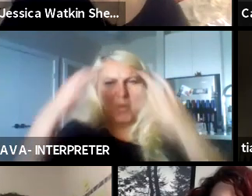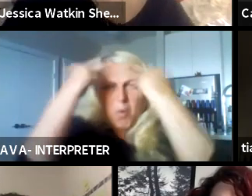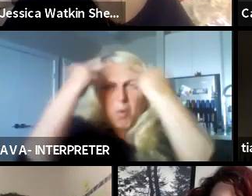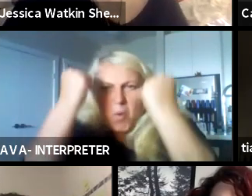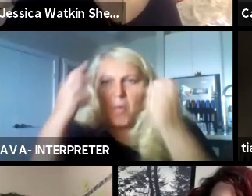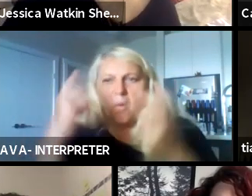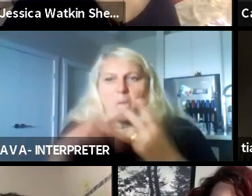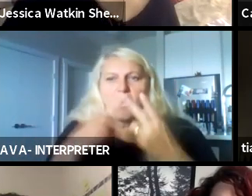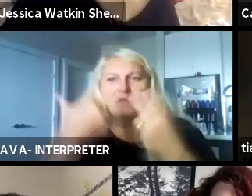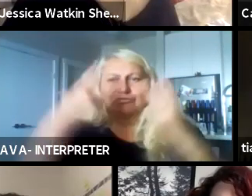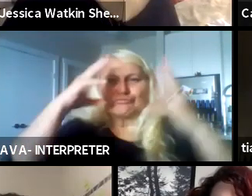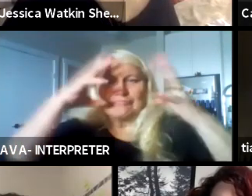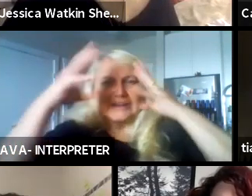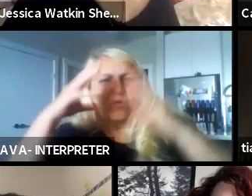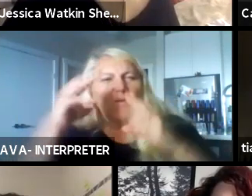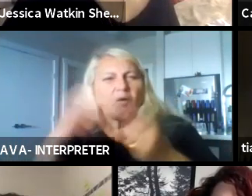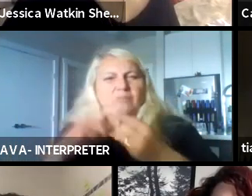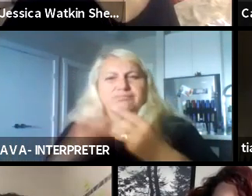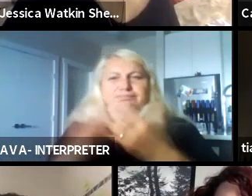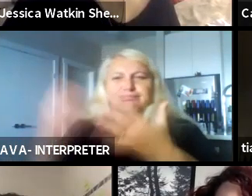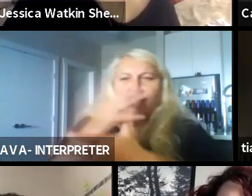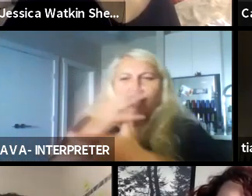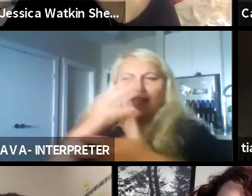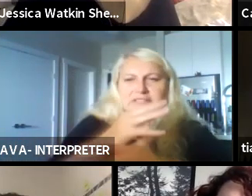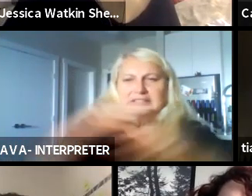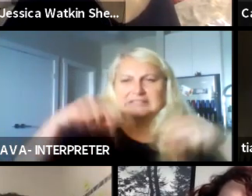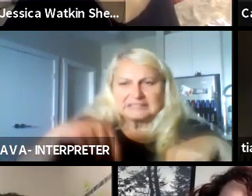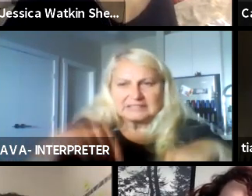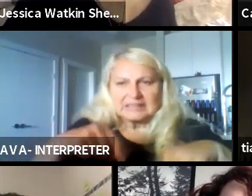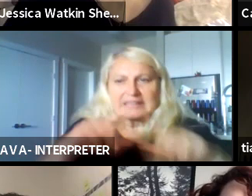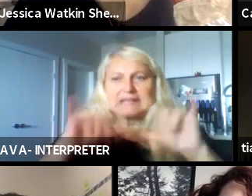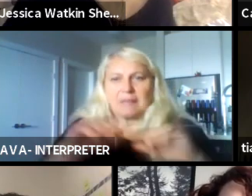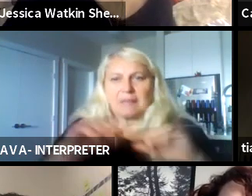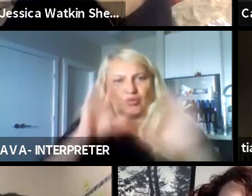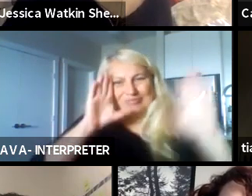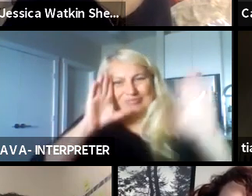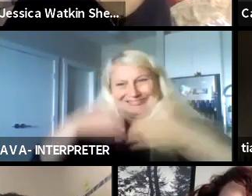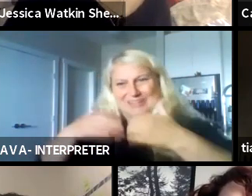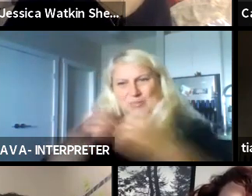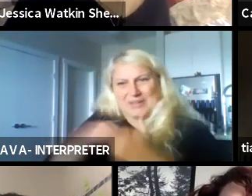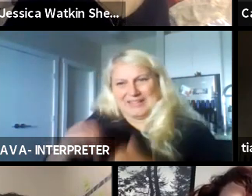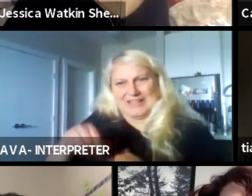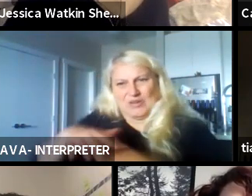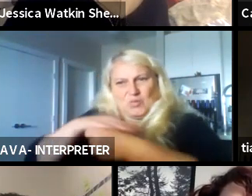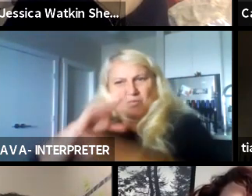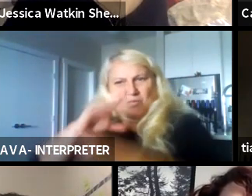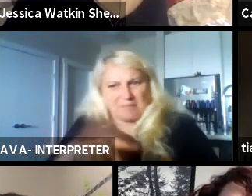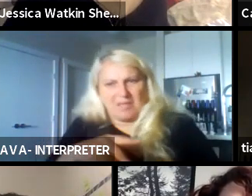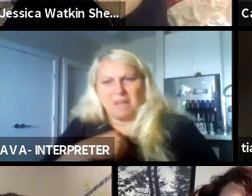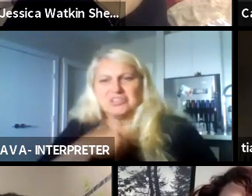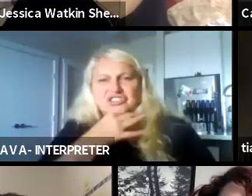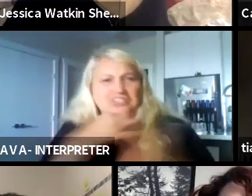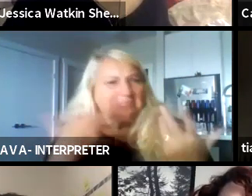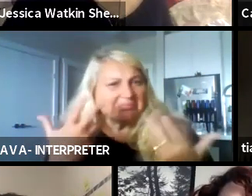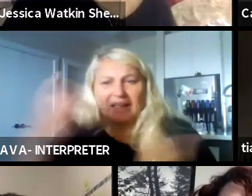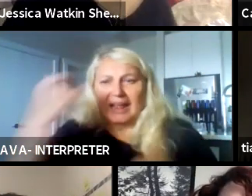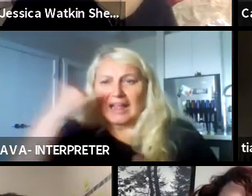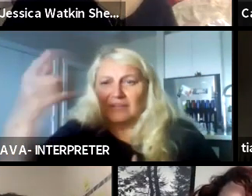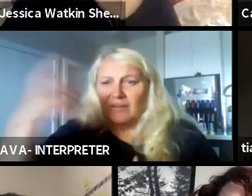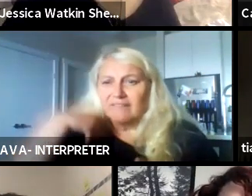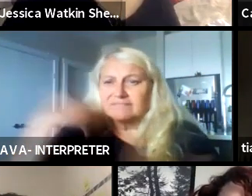conversations in a dedicated way such as this, but also in an ongoing daily way? And Chase also, I